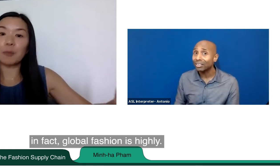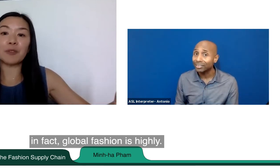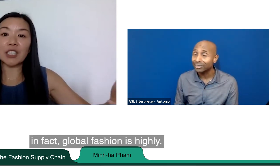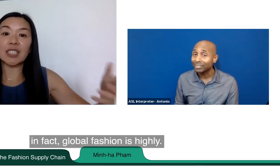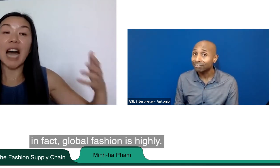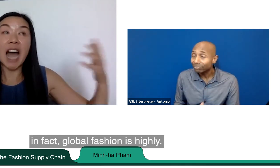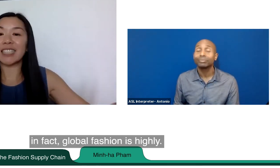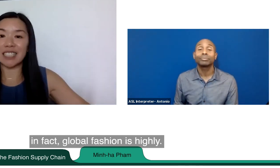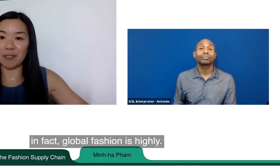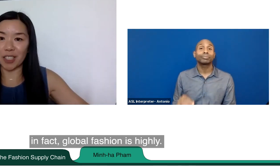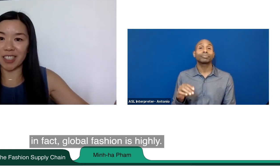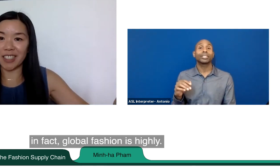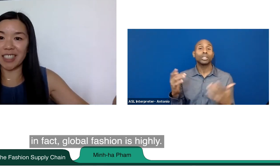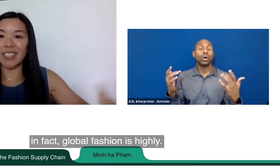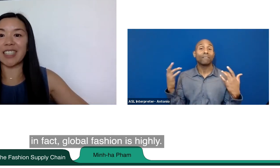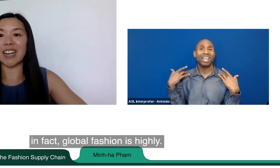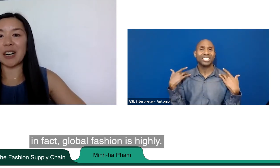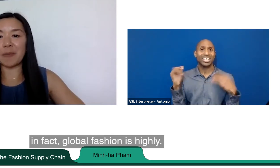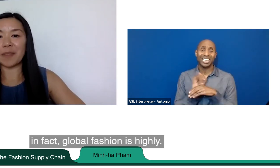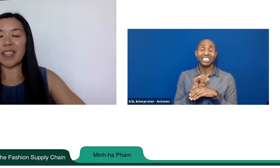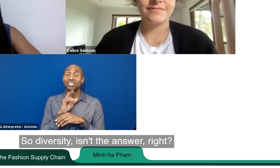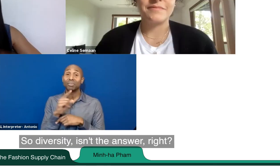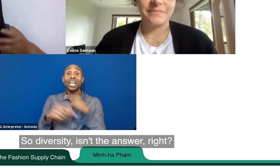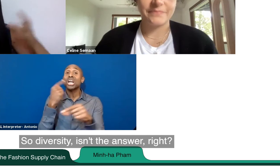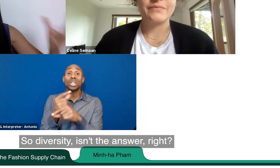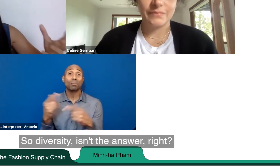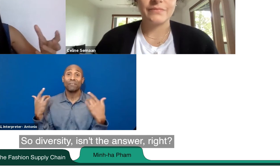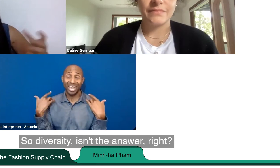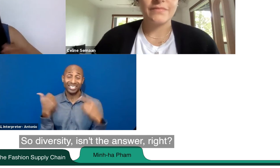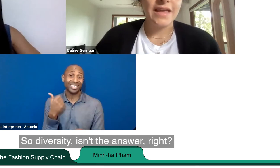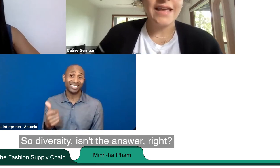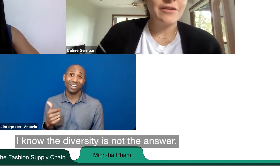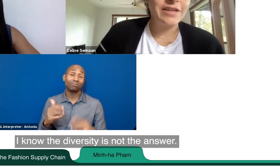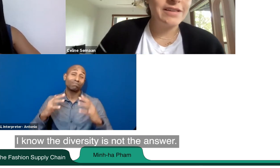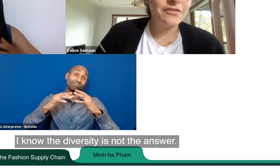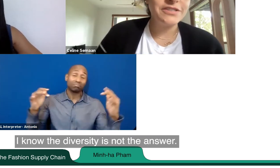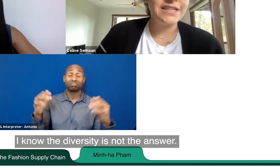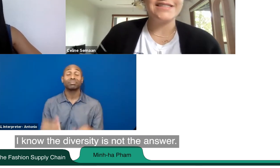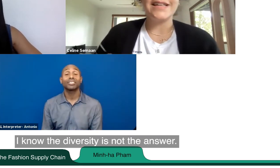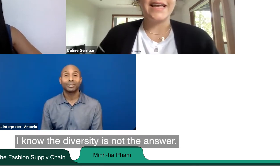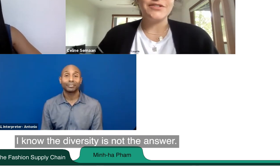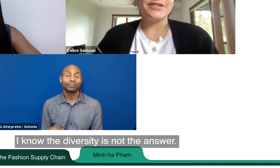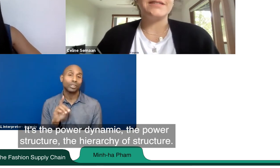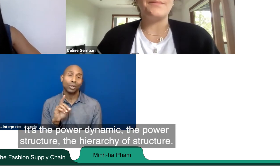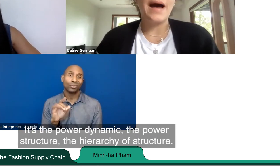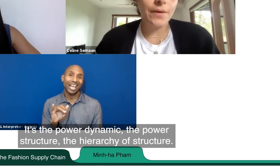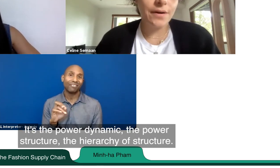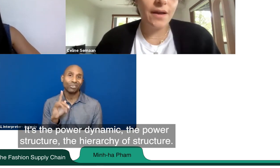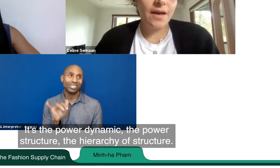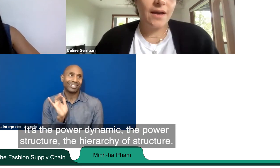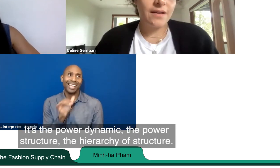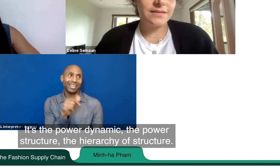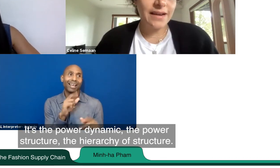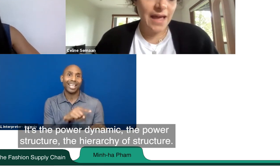fact, global fashion is highly diverse. So diversity isn't the answer, right? Yeah, no, the diversity is not the answer. It's the